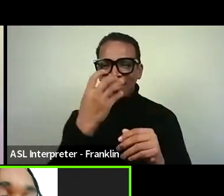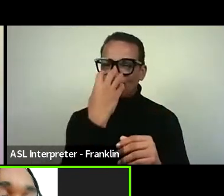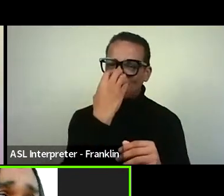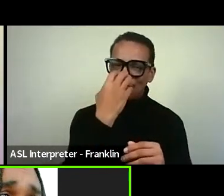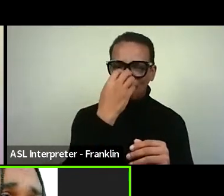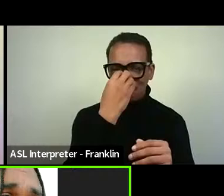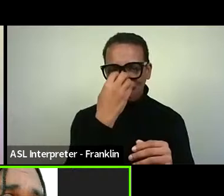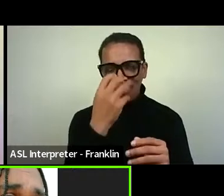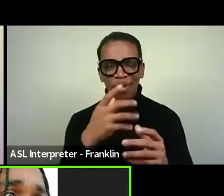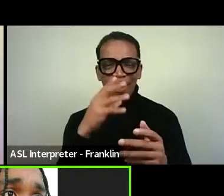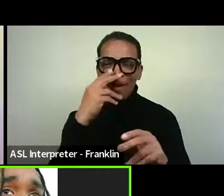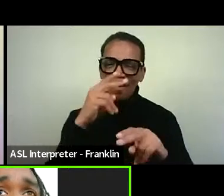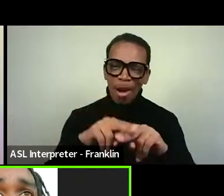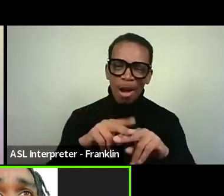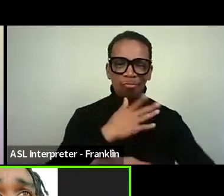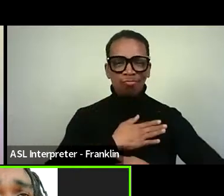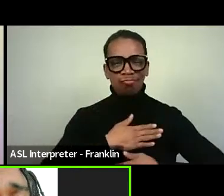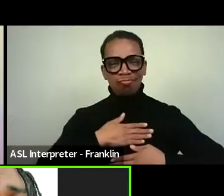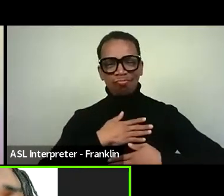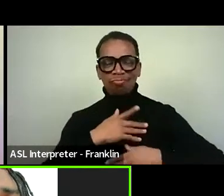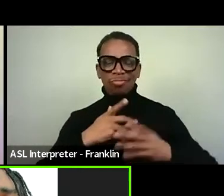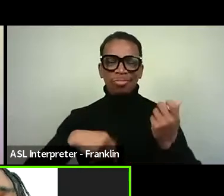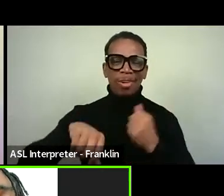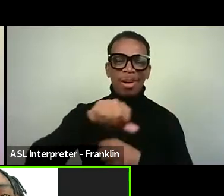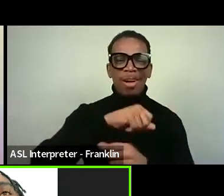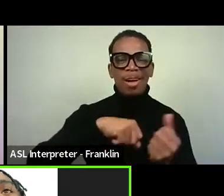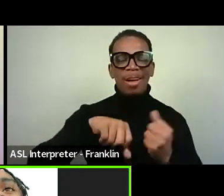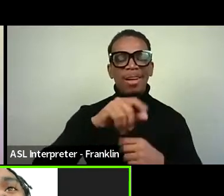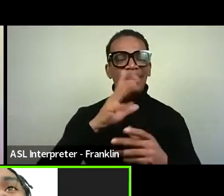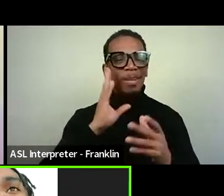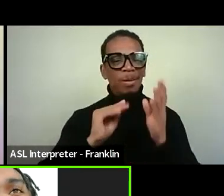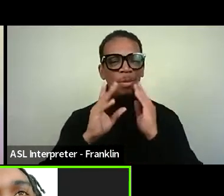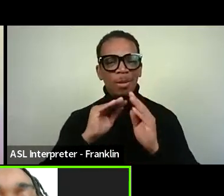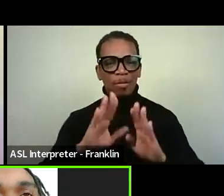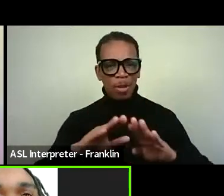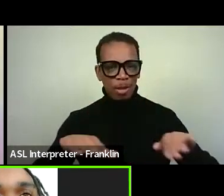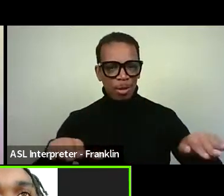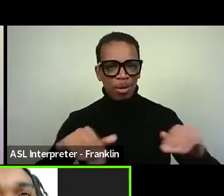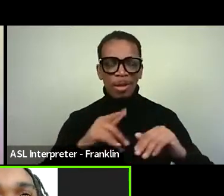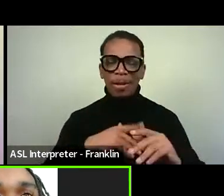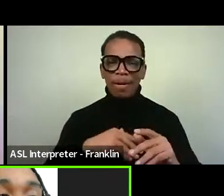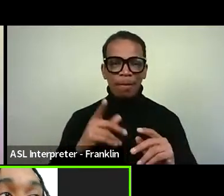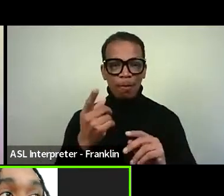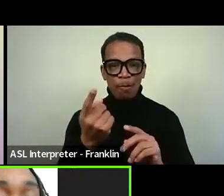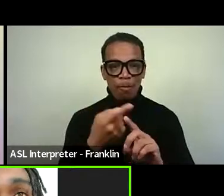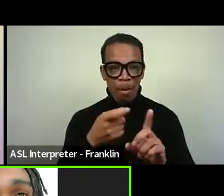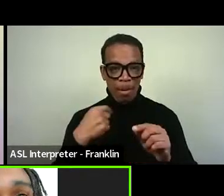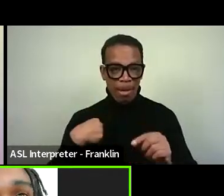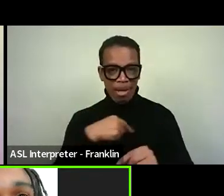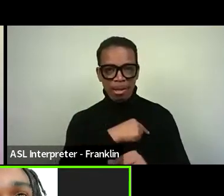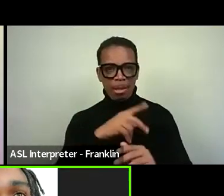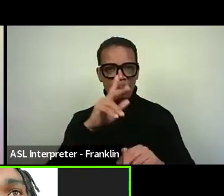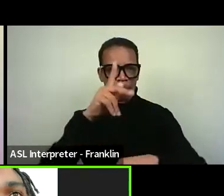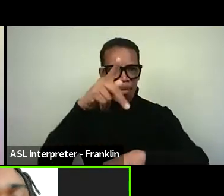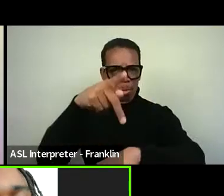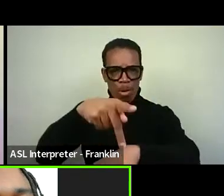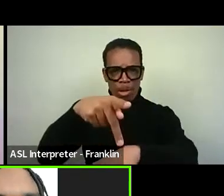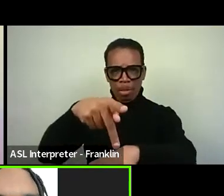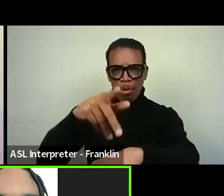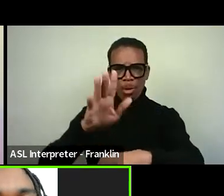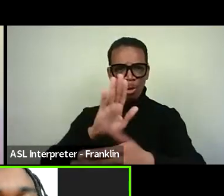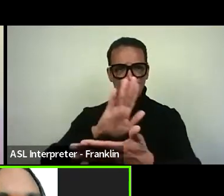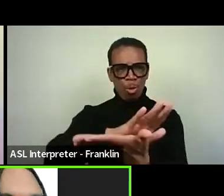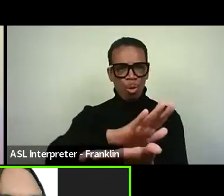and pretty much giving a great experience to the youth. And for it to come from us, the principal was very impressed and